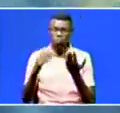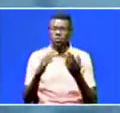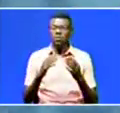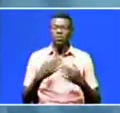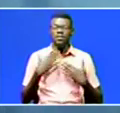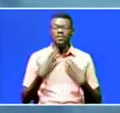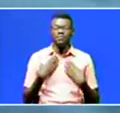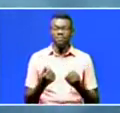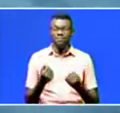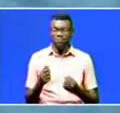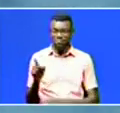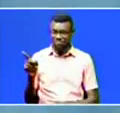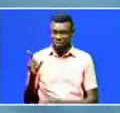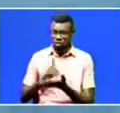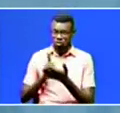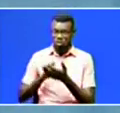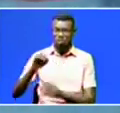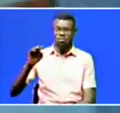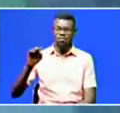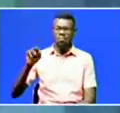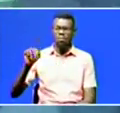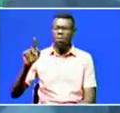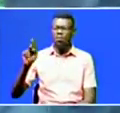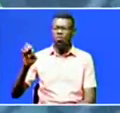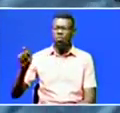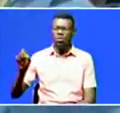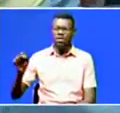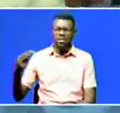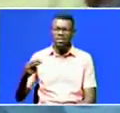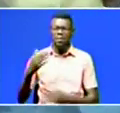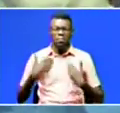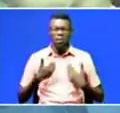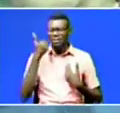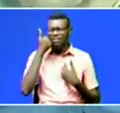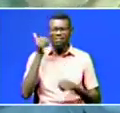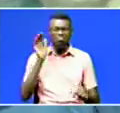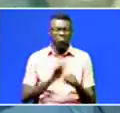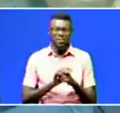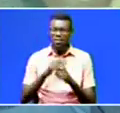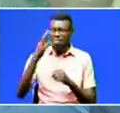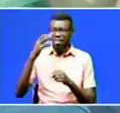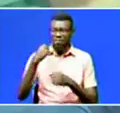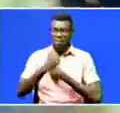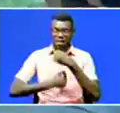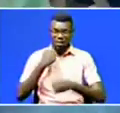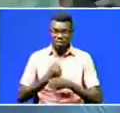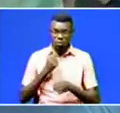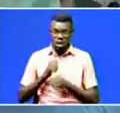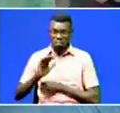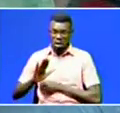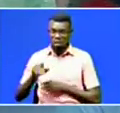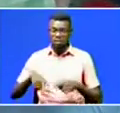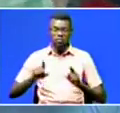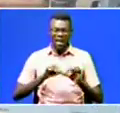Dr. Mukesh Joshi, who has handled thousands of such transplants in his 3-decades-long career, explains the